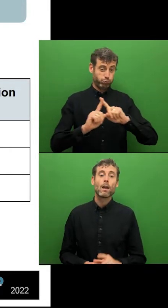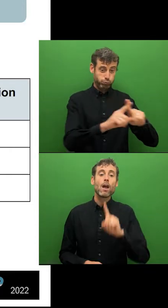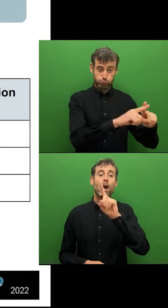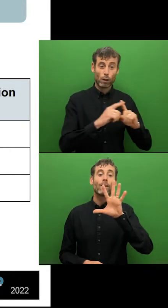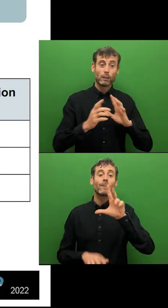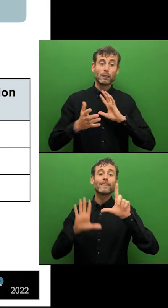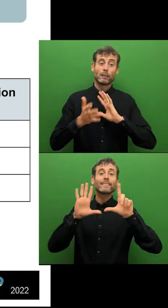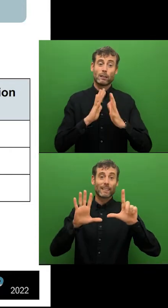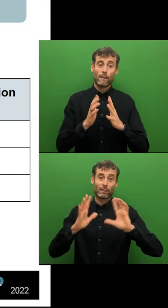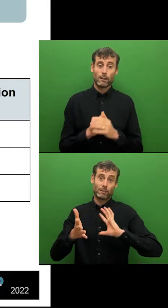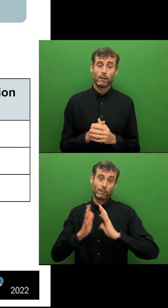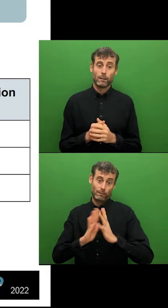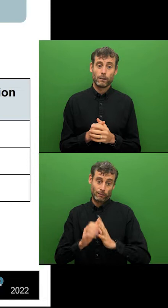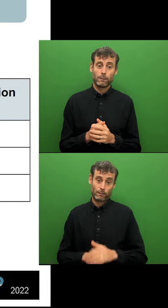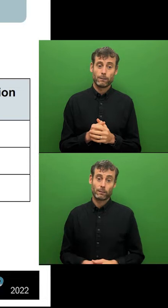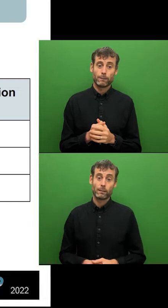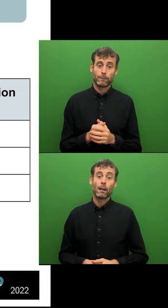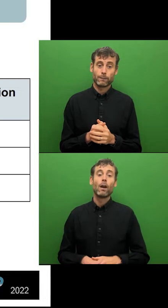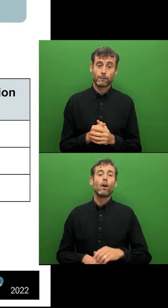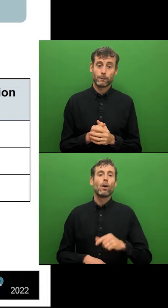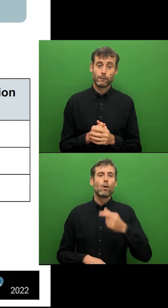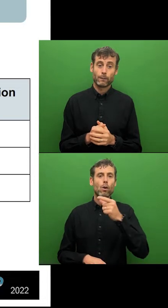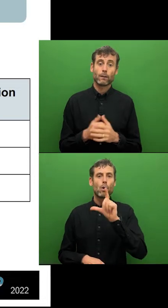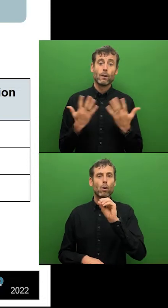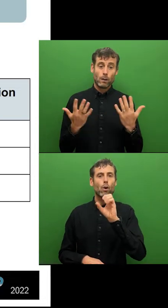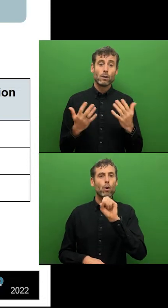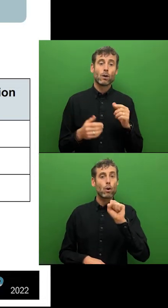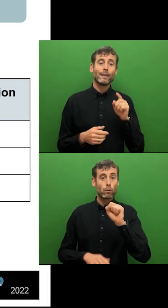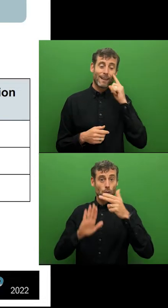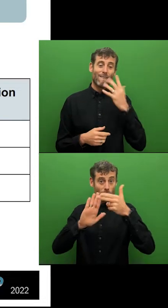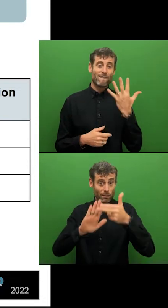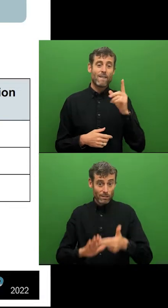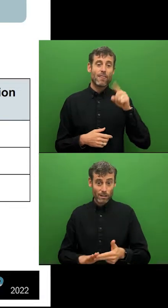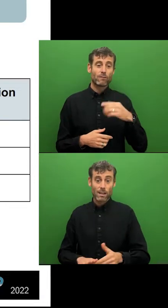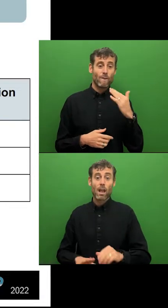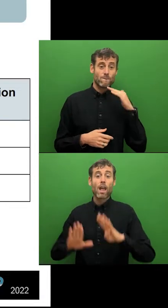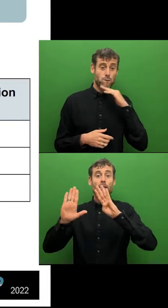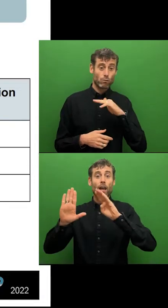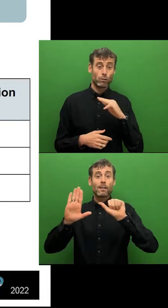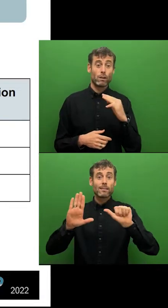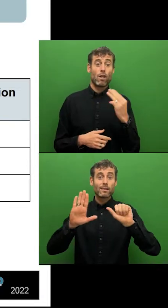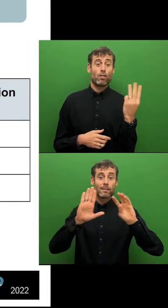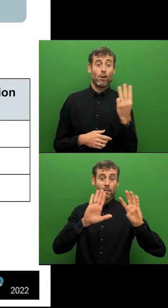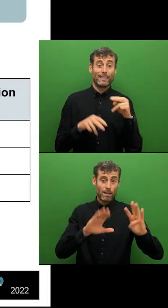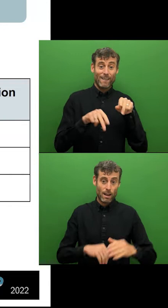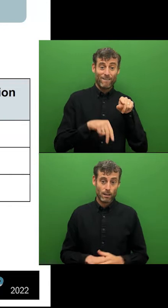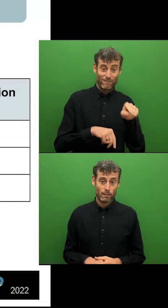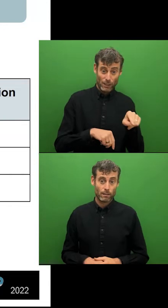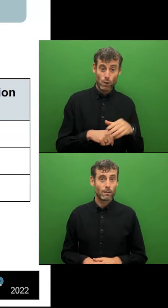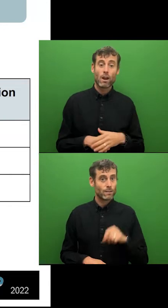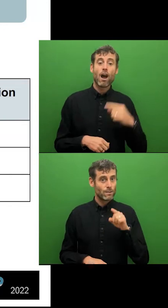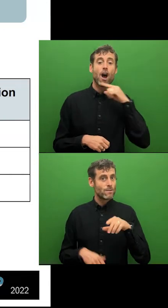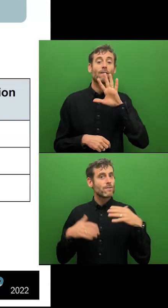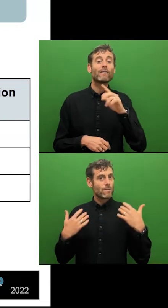signers, with a gloss vocabulary of 969. This densely annotated segment of BSL corpus